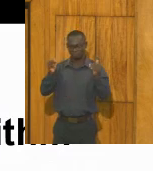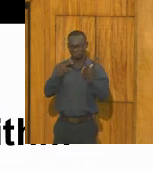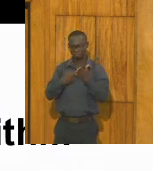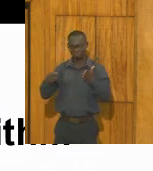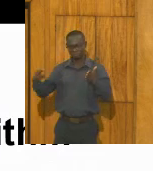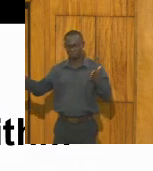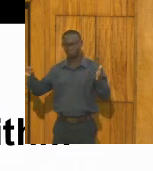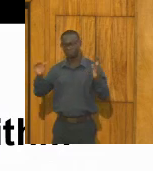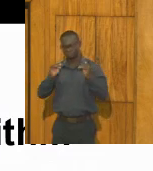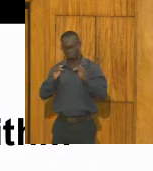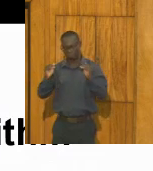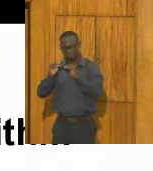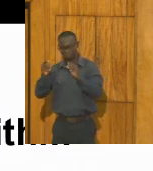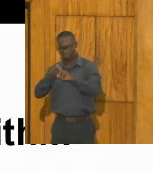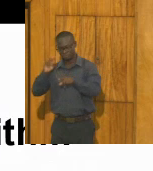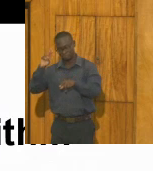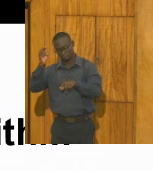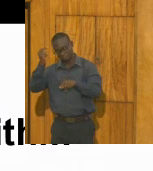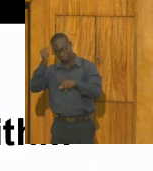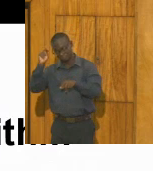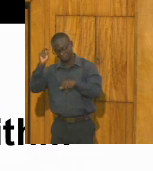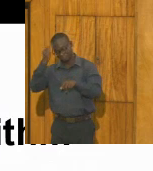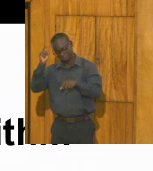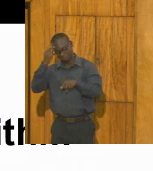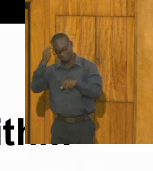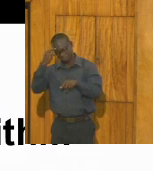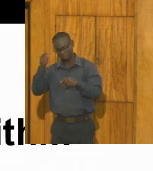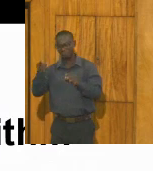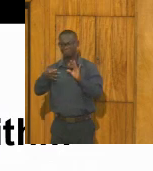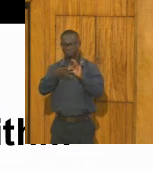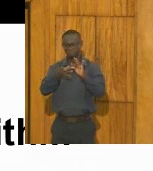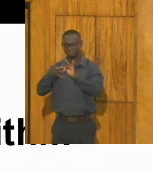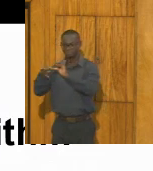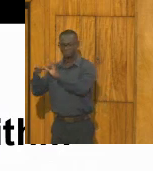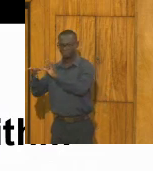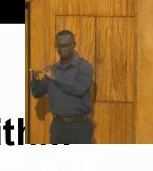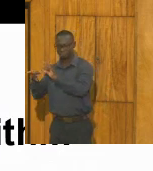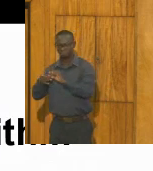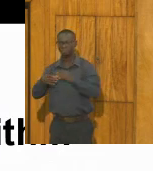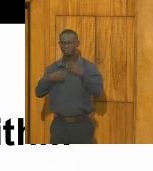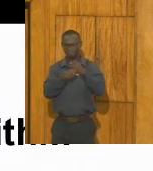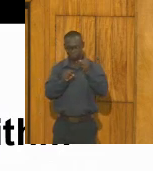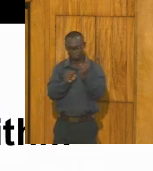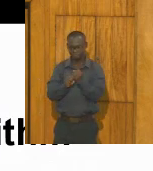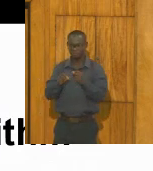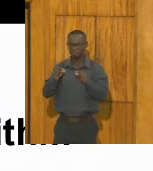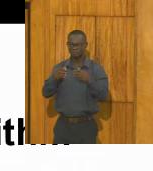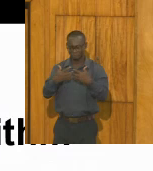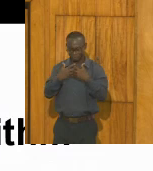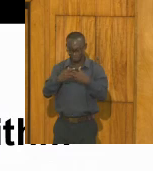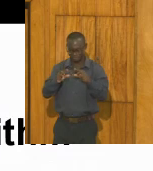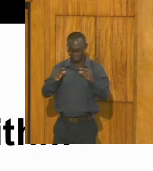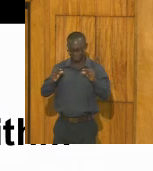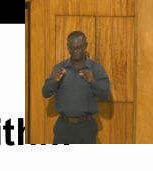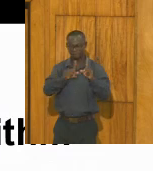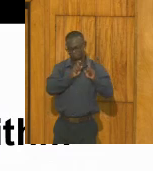our government, development partners, and even the manufacturers of the kits also facilitated in